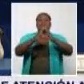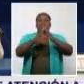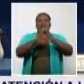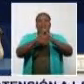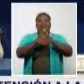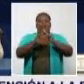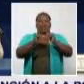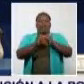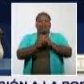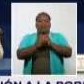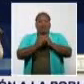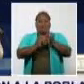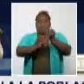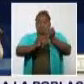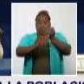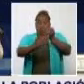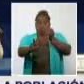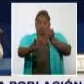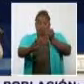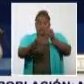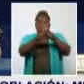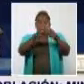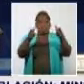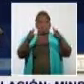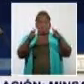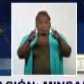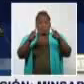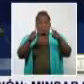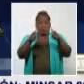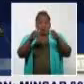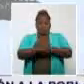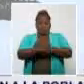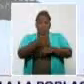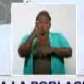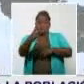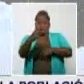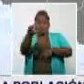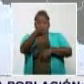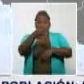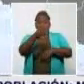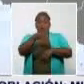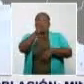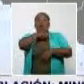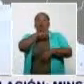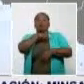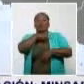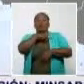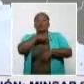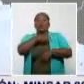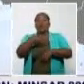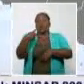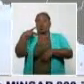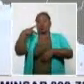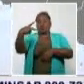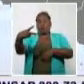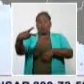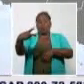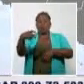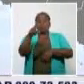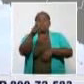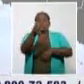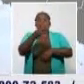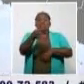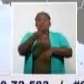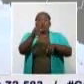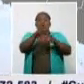and 127 of them have already been discharged. The province with the highest number of